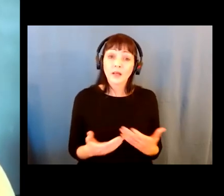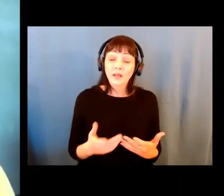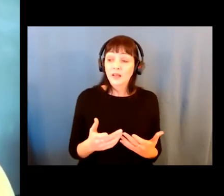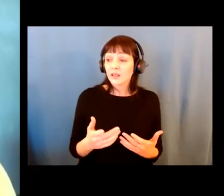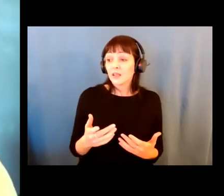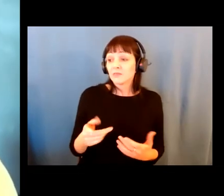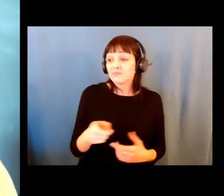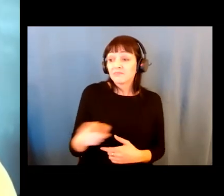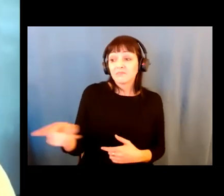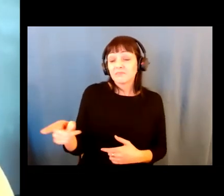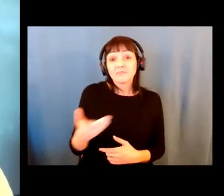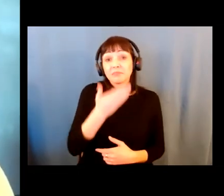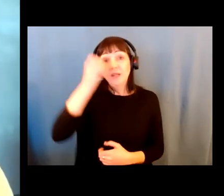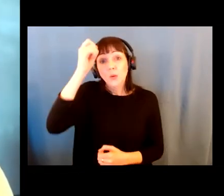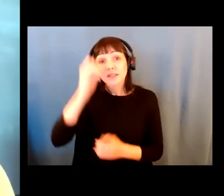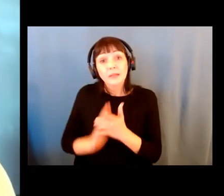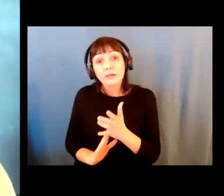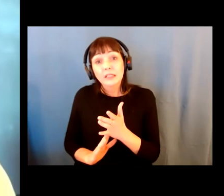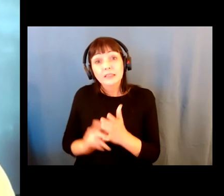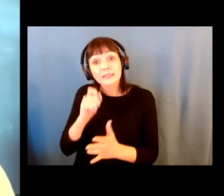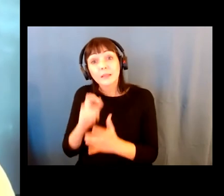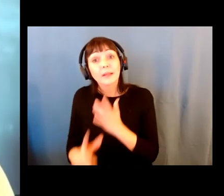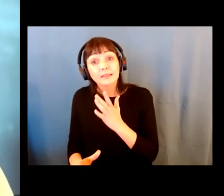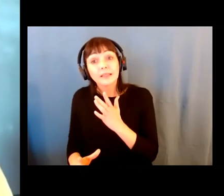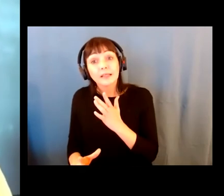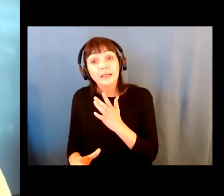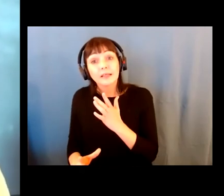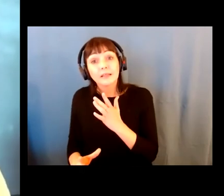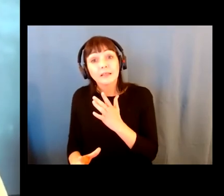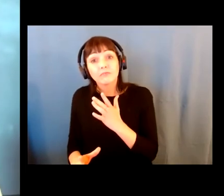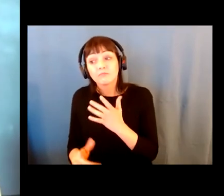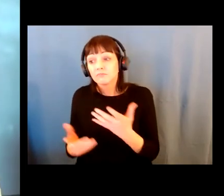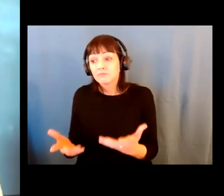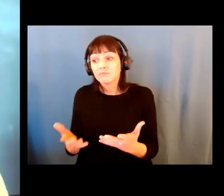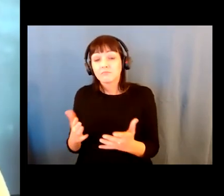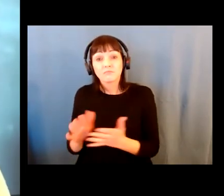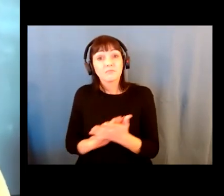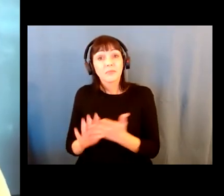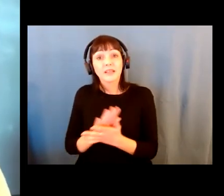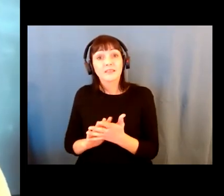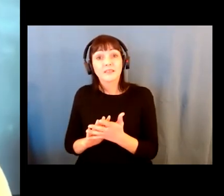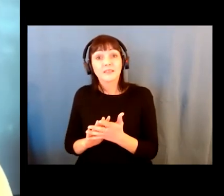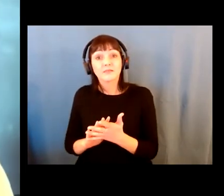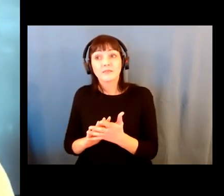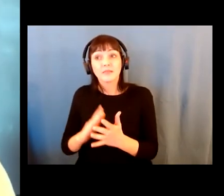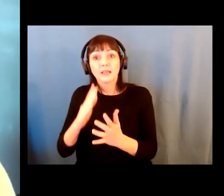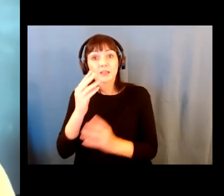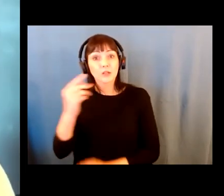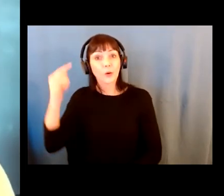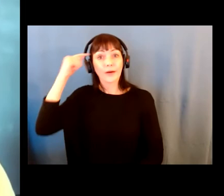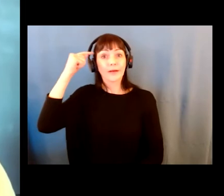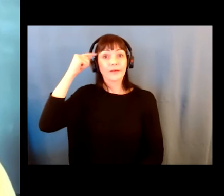something, disability, it's not in their radar. And as soon as something directly affects